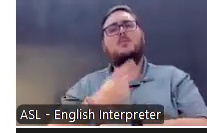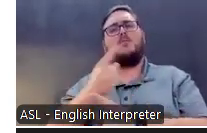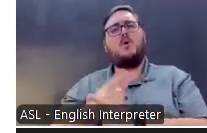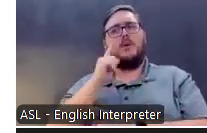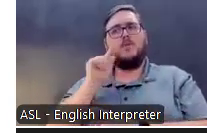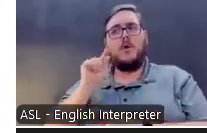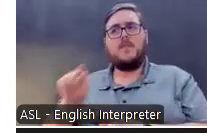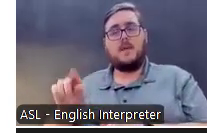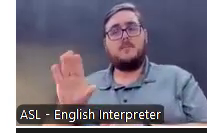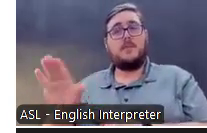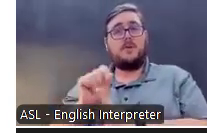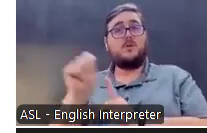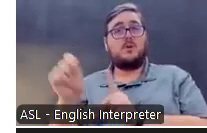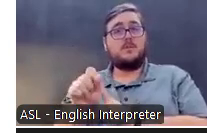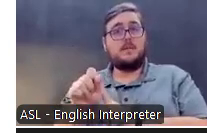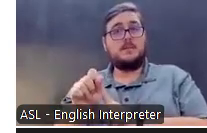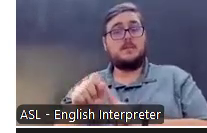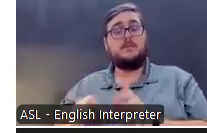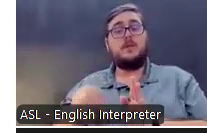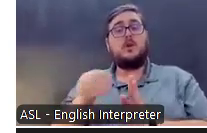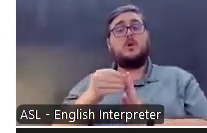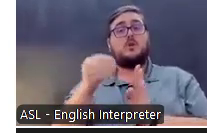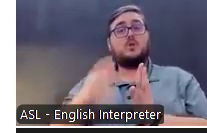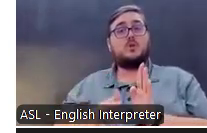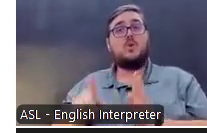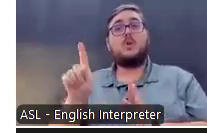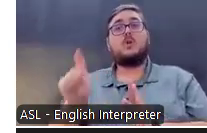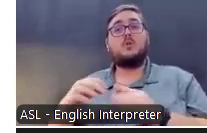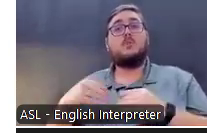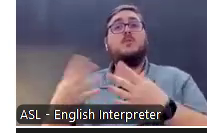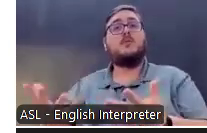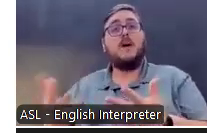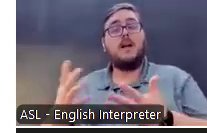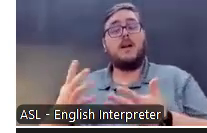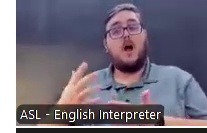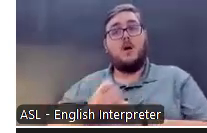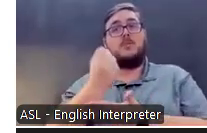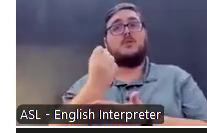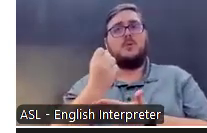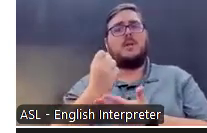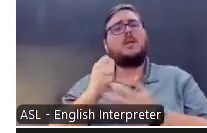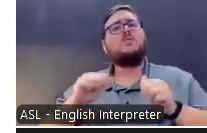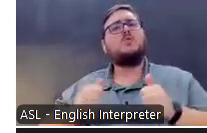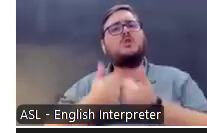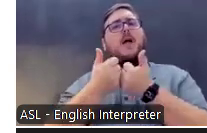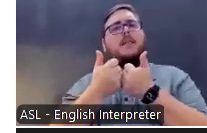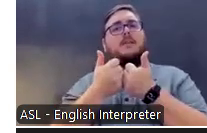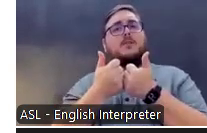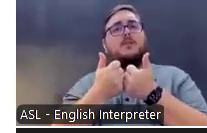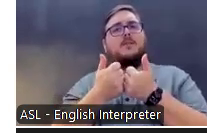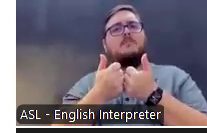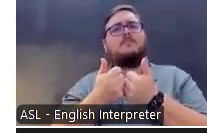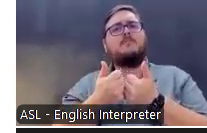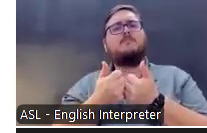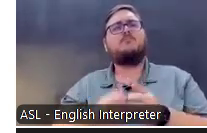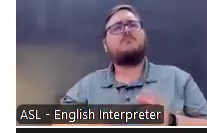and that the student should be given the chance to meet challenging objectives. If you're interested in more information